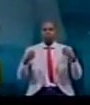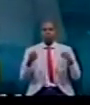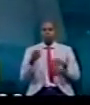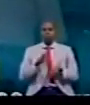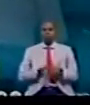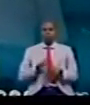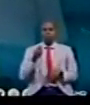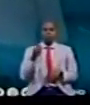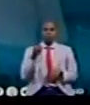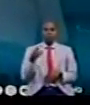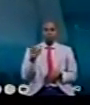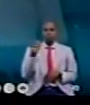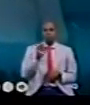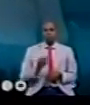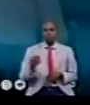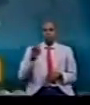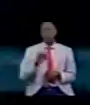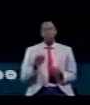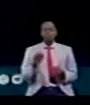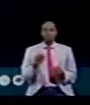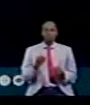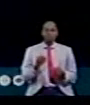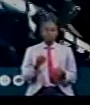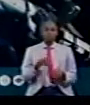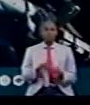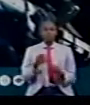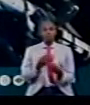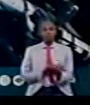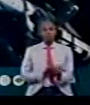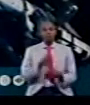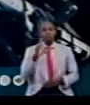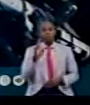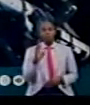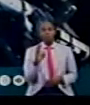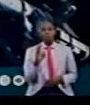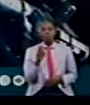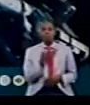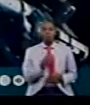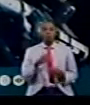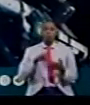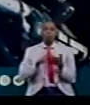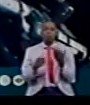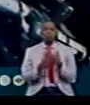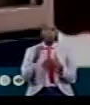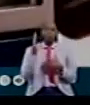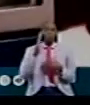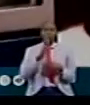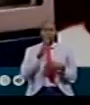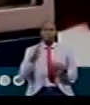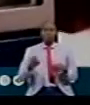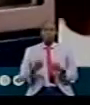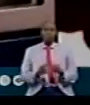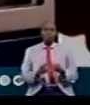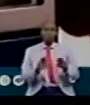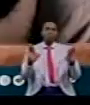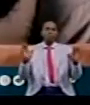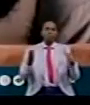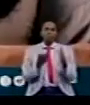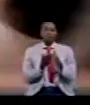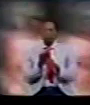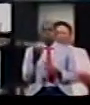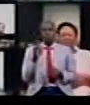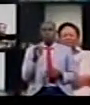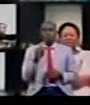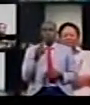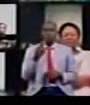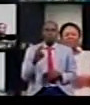that the spirit of unity will come back once again. Take away crisis, take away confusion. And Lord, I pray once again between the husband and the